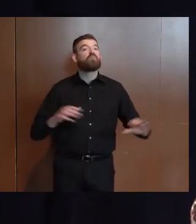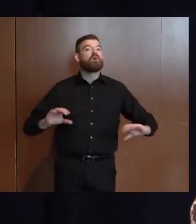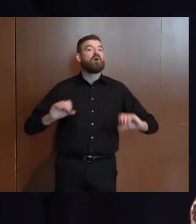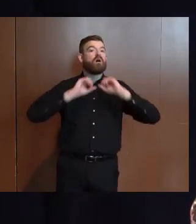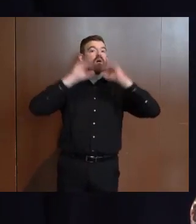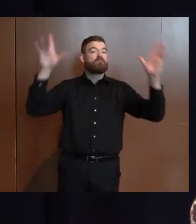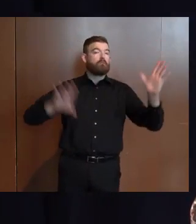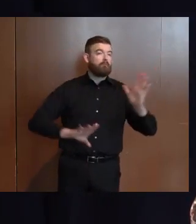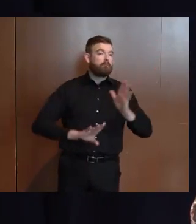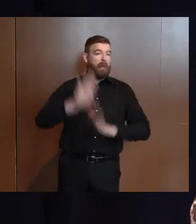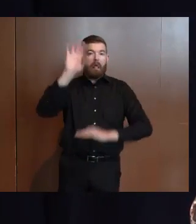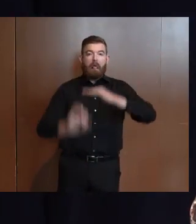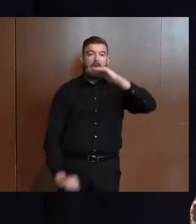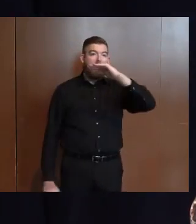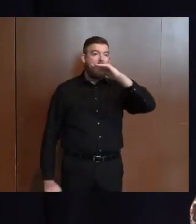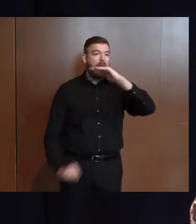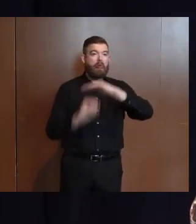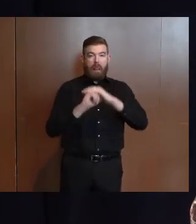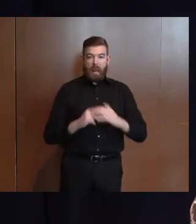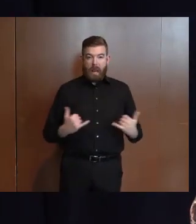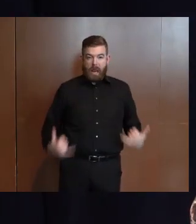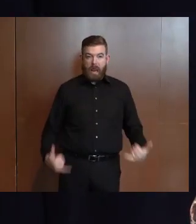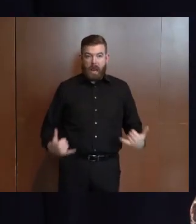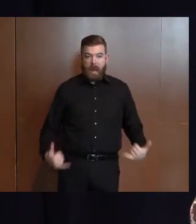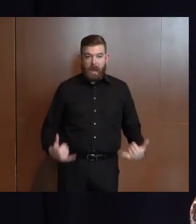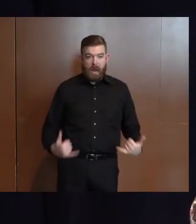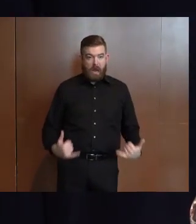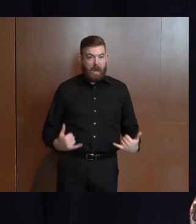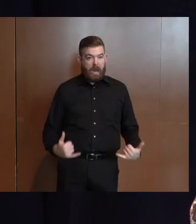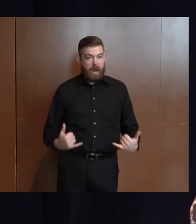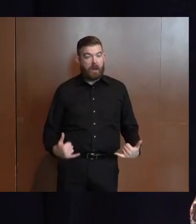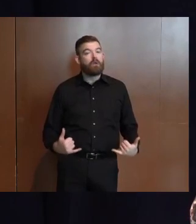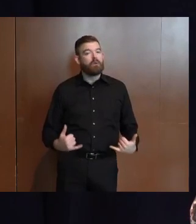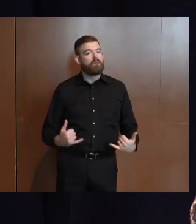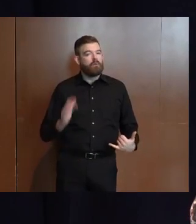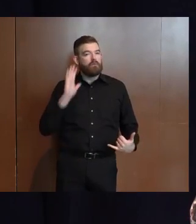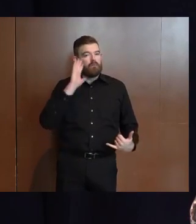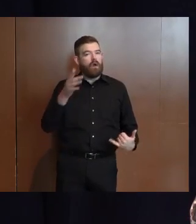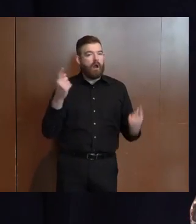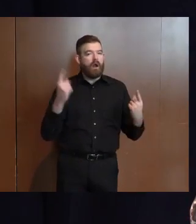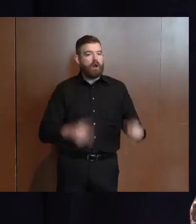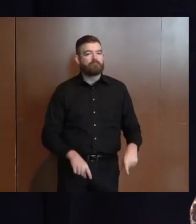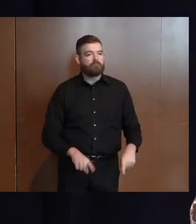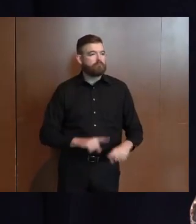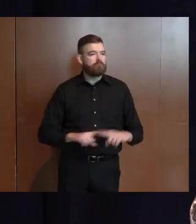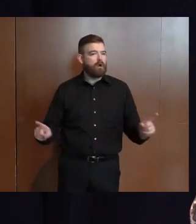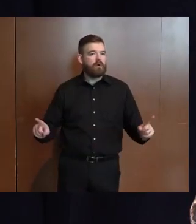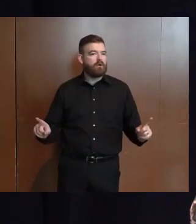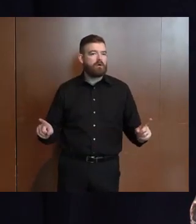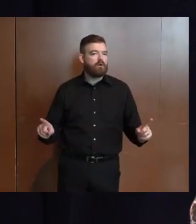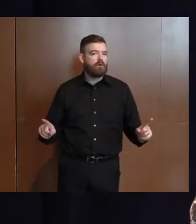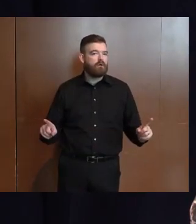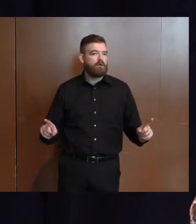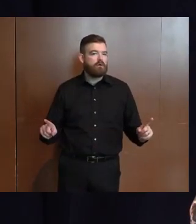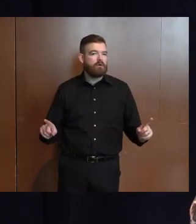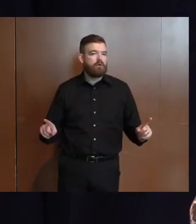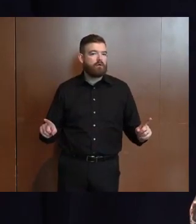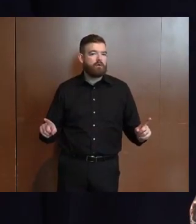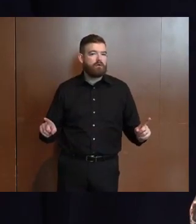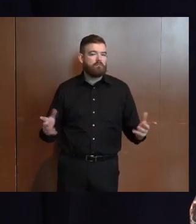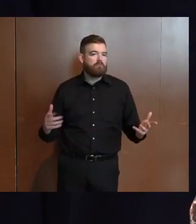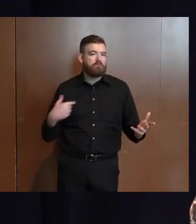So we know that it's not here today because on a statewide basis, we are not feeling that same capacity issues